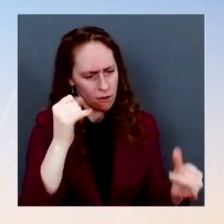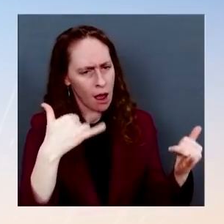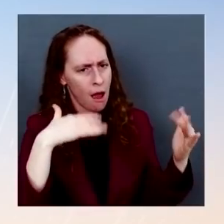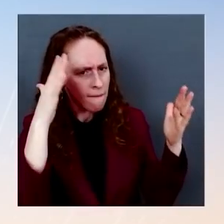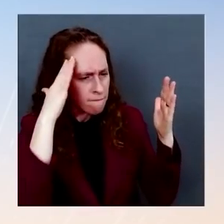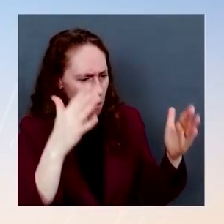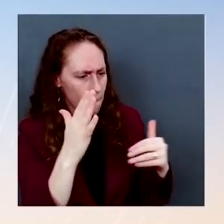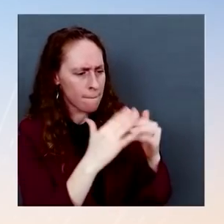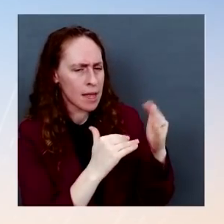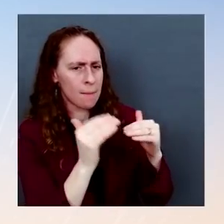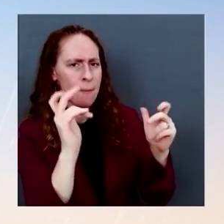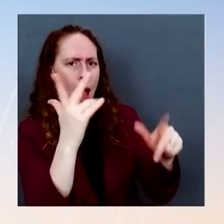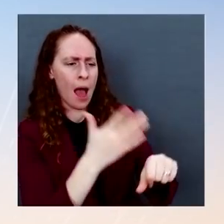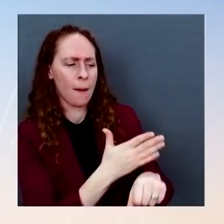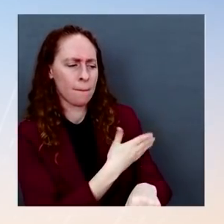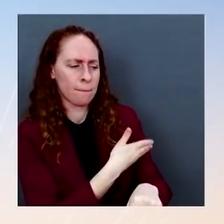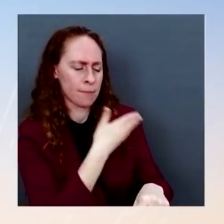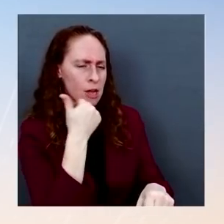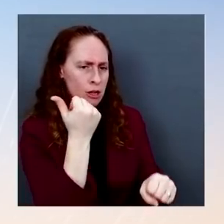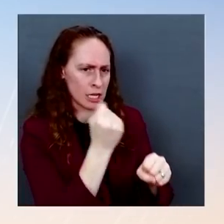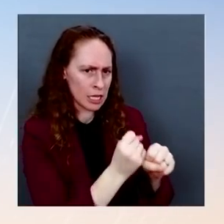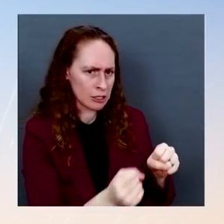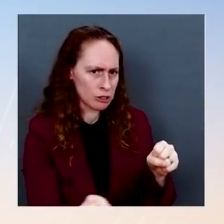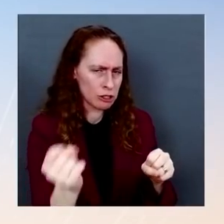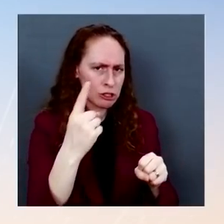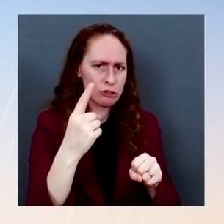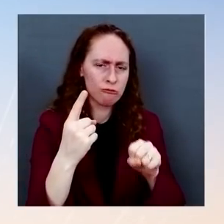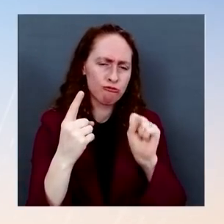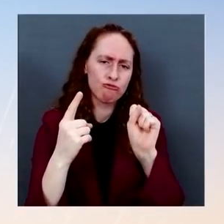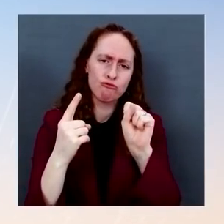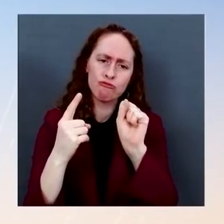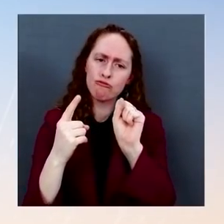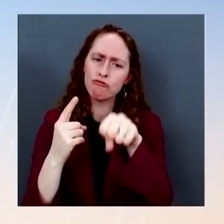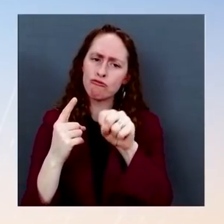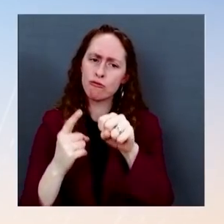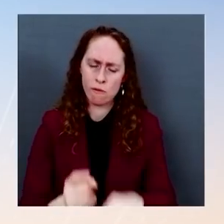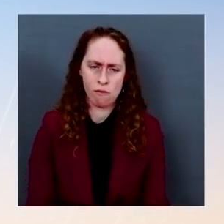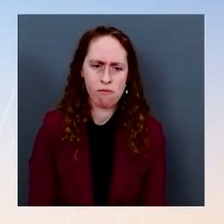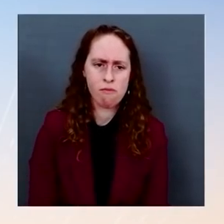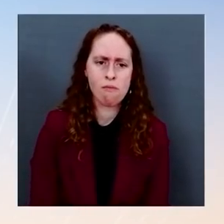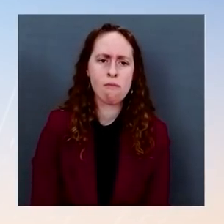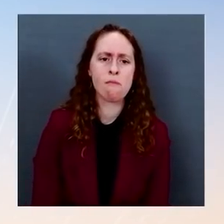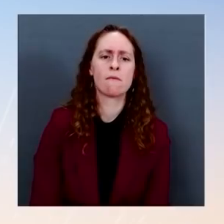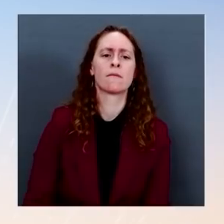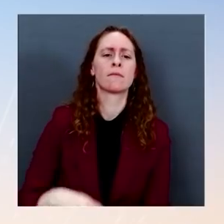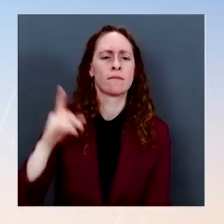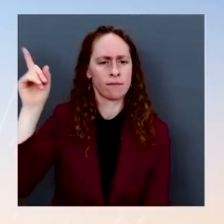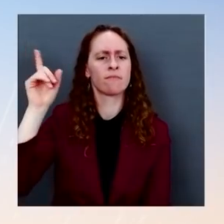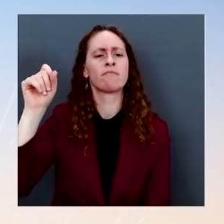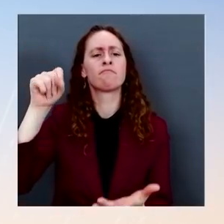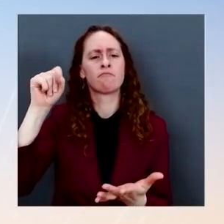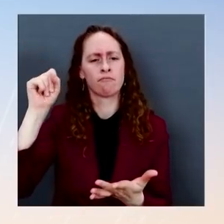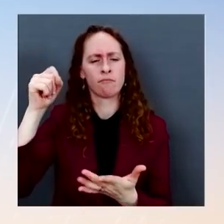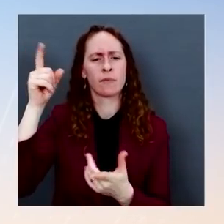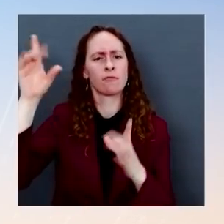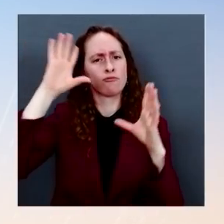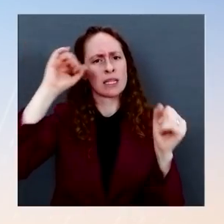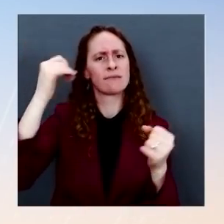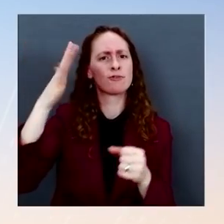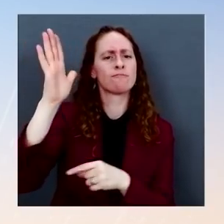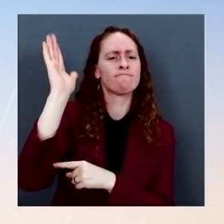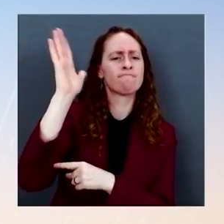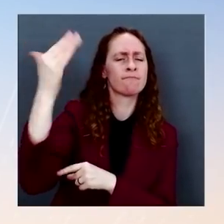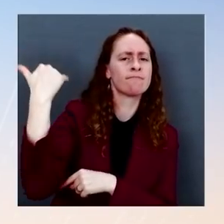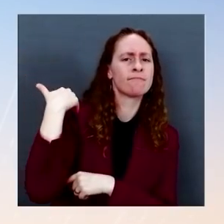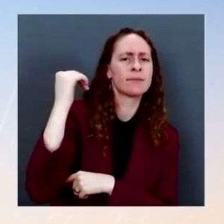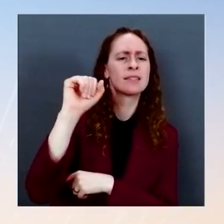his speech at South Carolina State. And we'll look forward to continuing to work with the congressman and others to get things done. All right. Thanks, everyone.